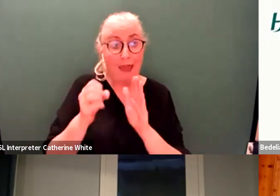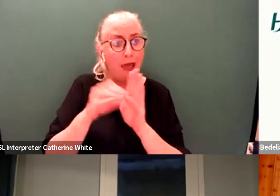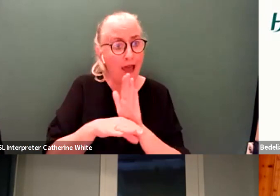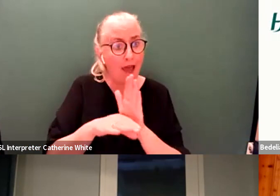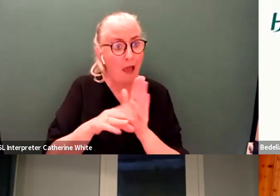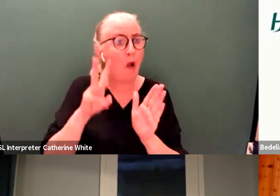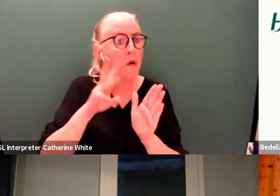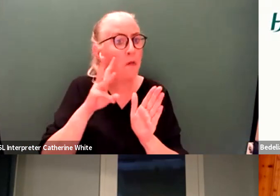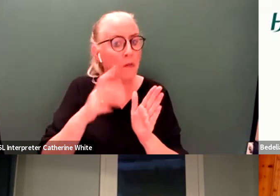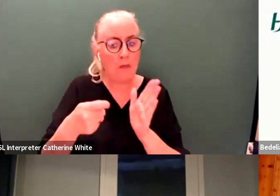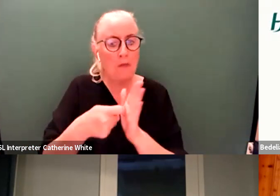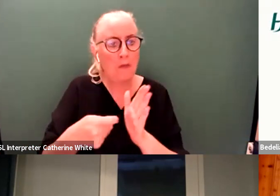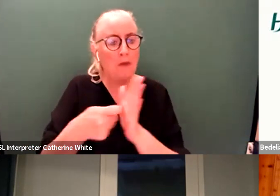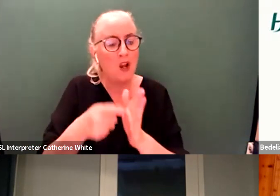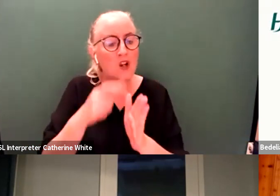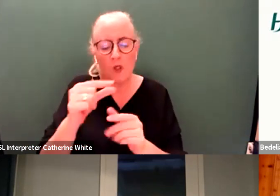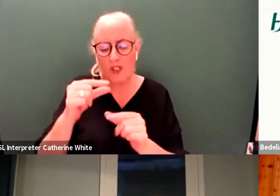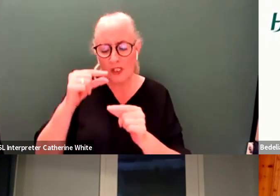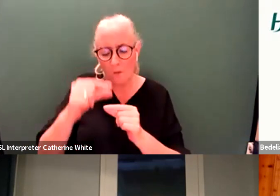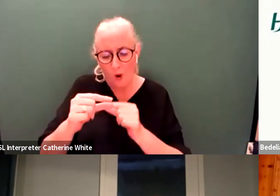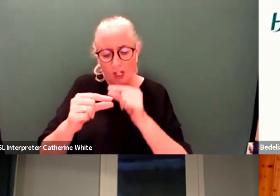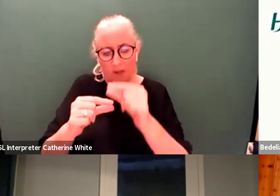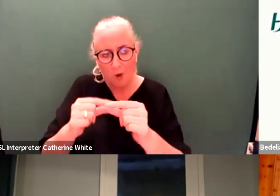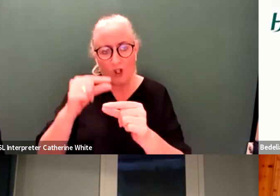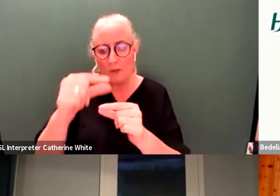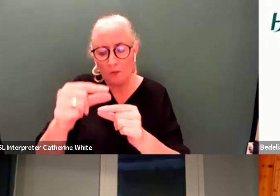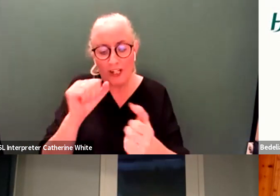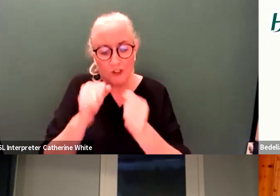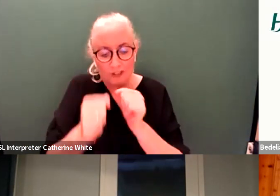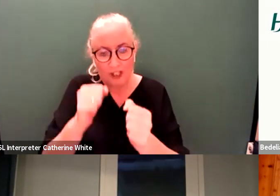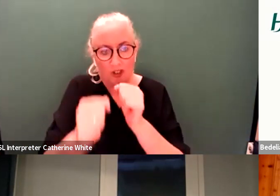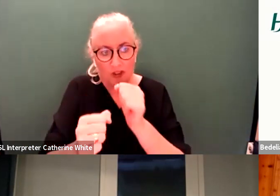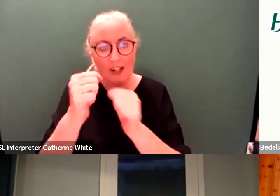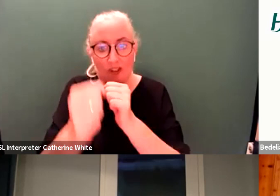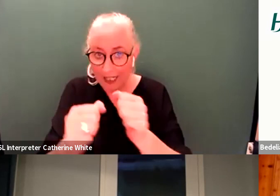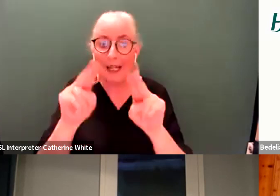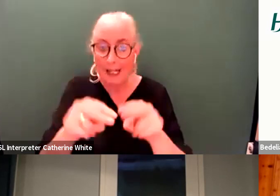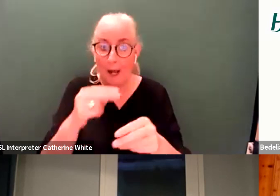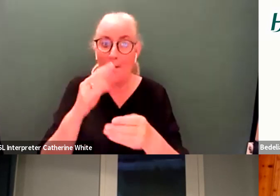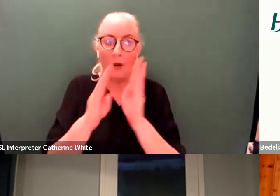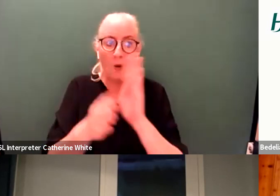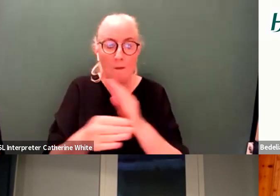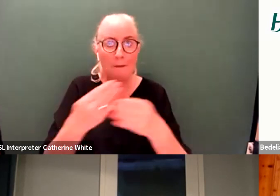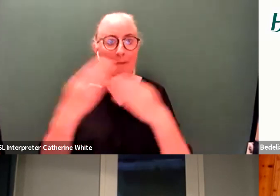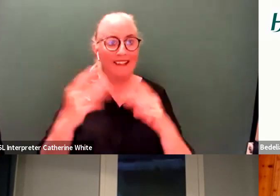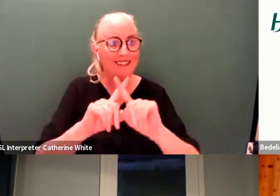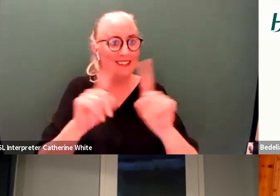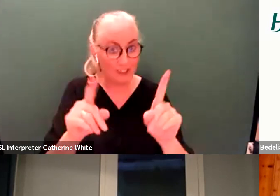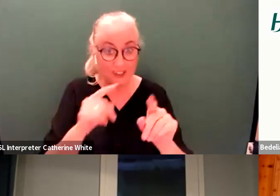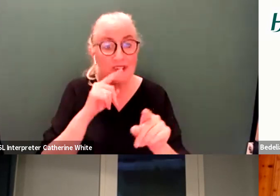bit further. So small changes can make a big difference. Great, thanks, Christine. So there's hope. There's hope there, thank